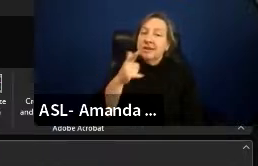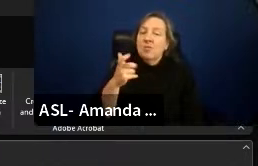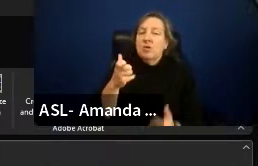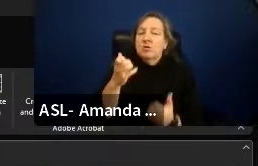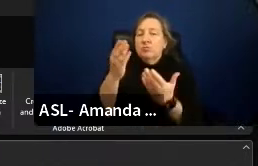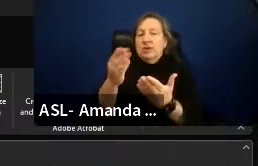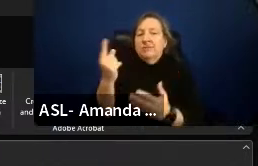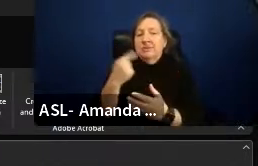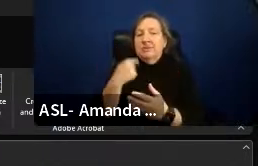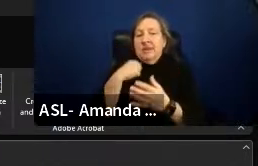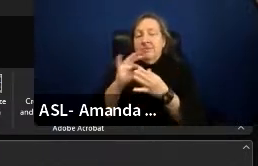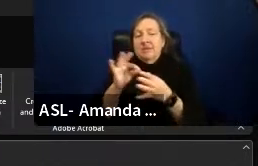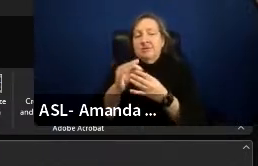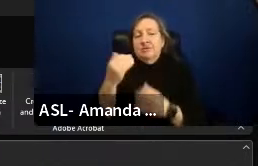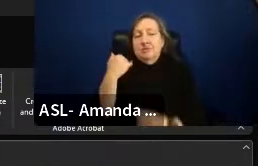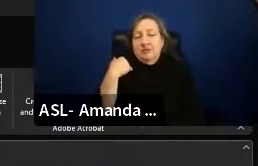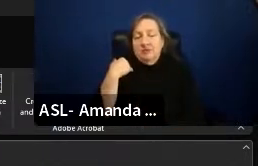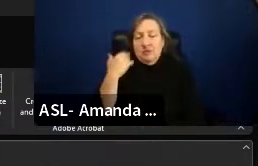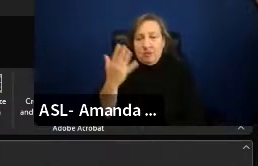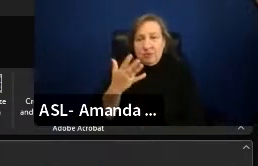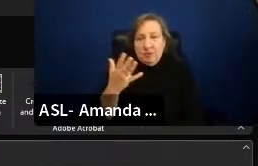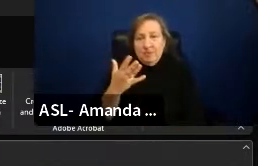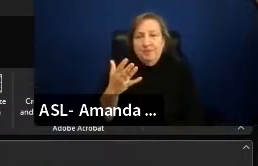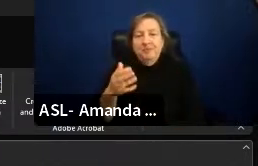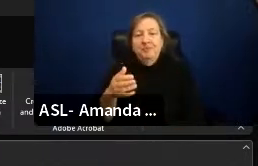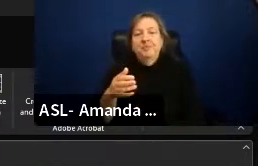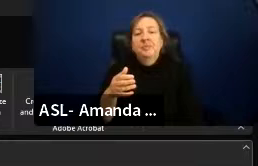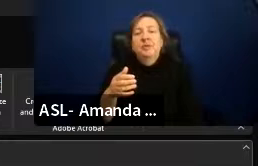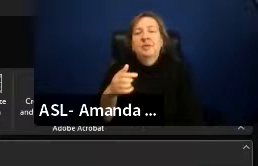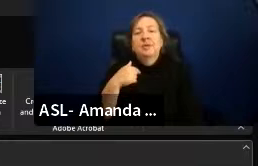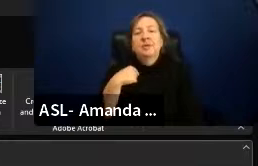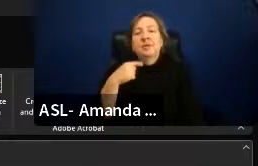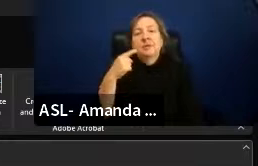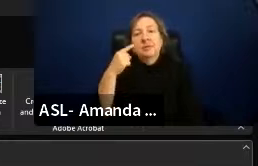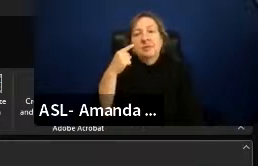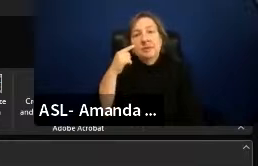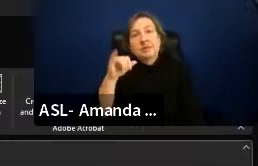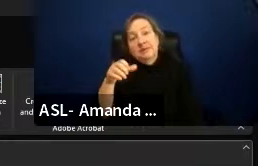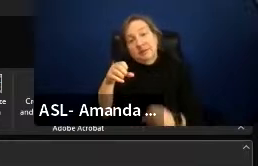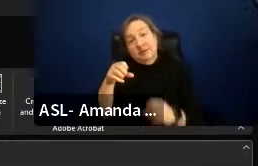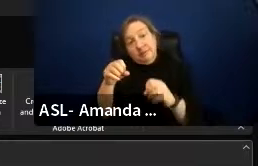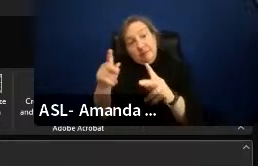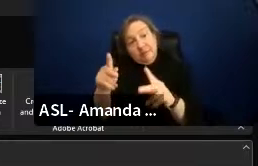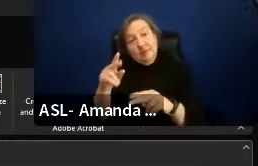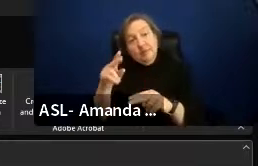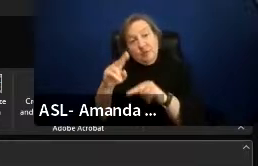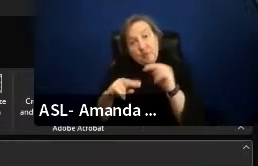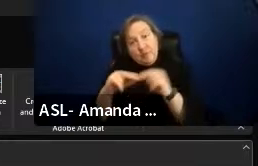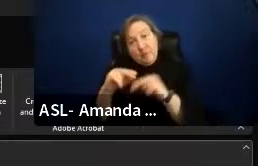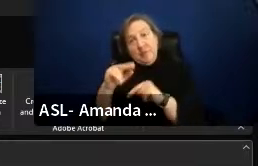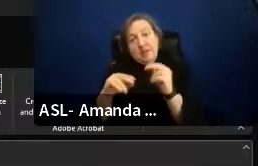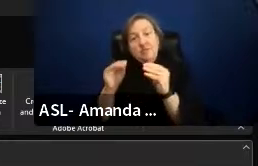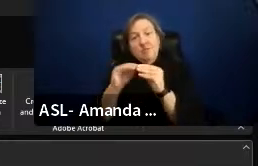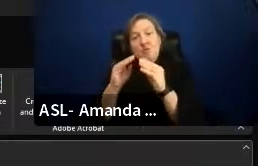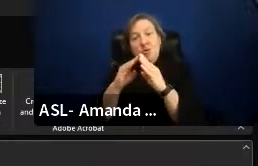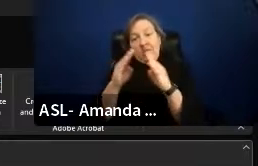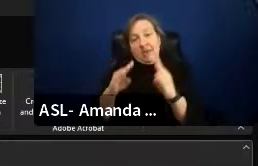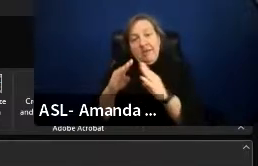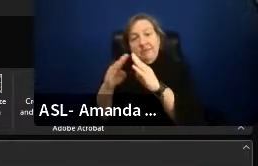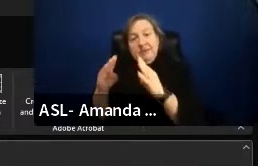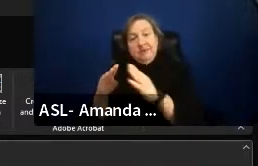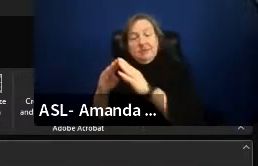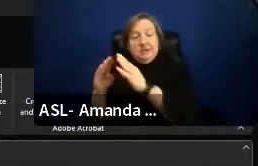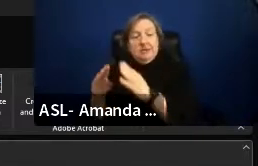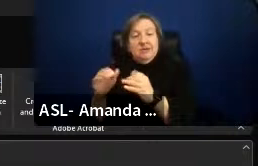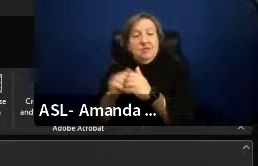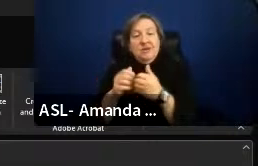something I've mentioned before, which is that I think this is an opportunity to build some additional housing with